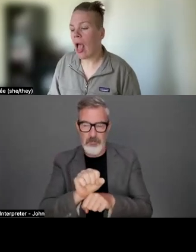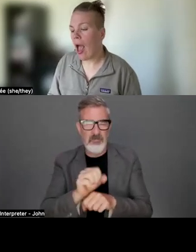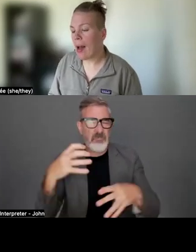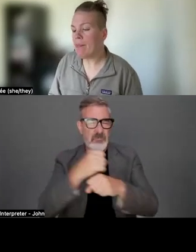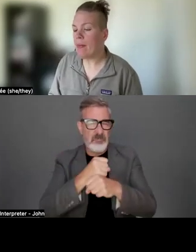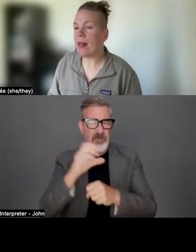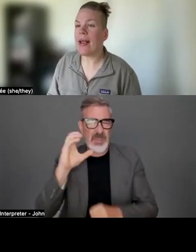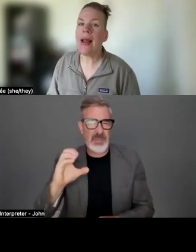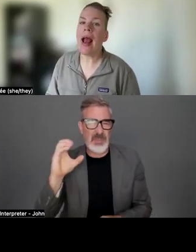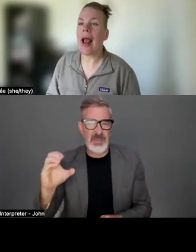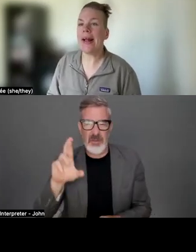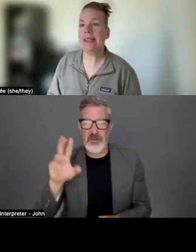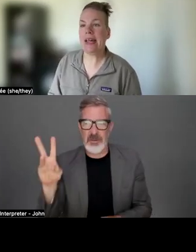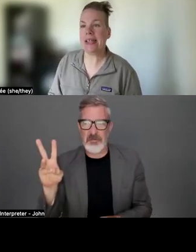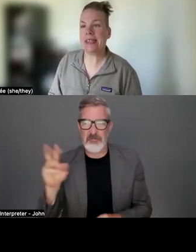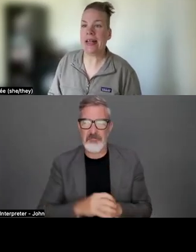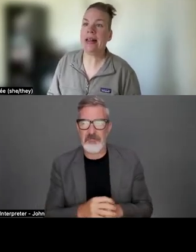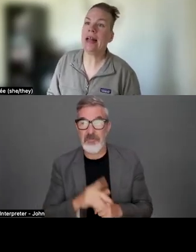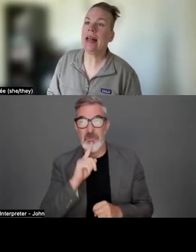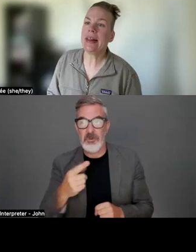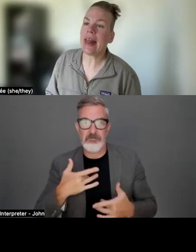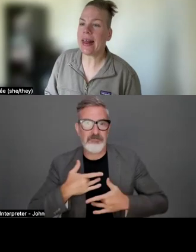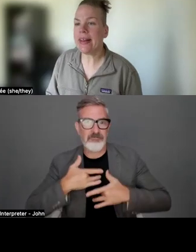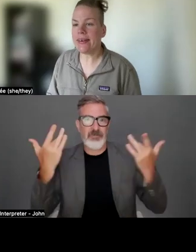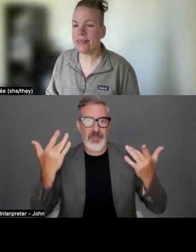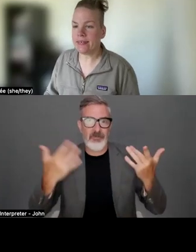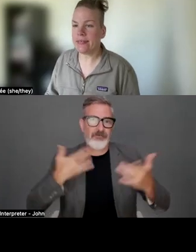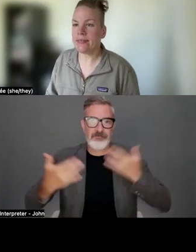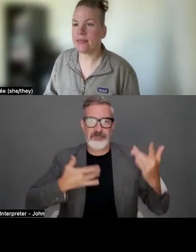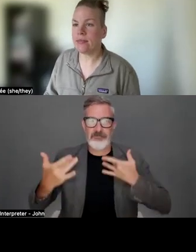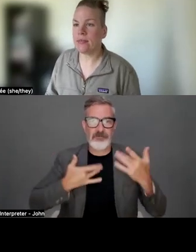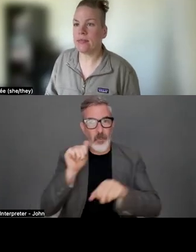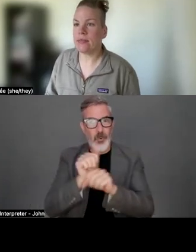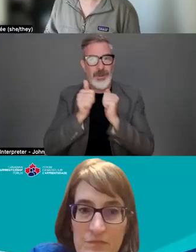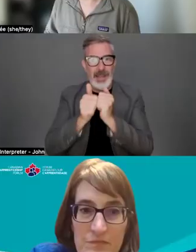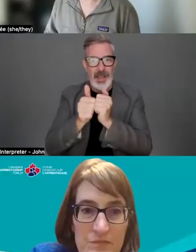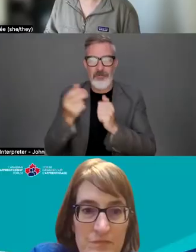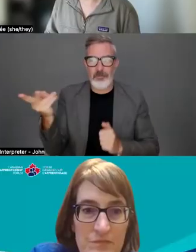with Emily and Jason. Thank you.